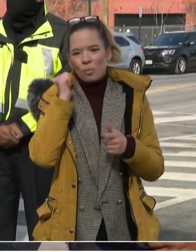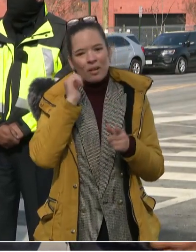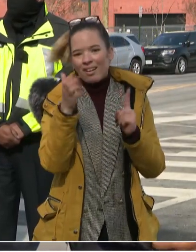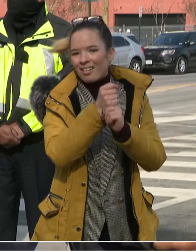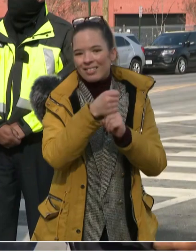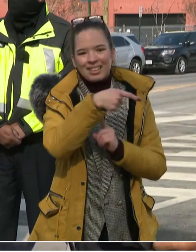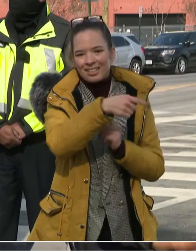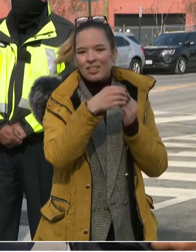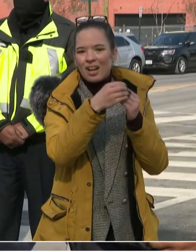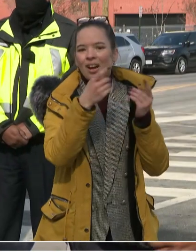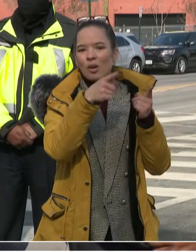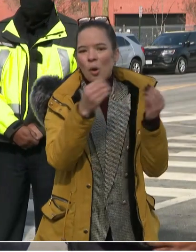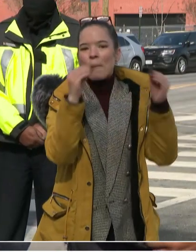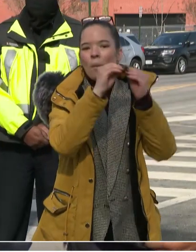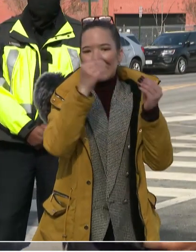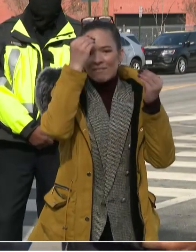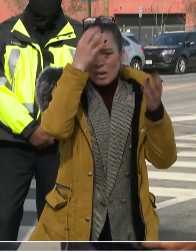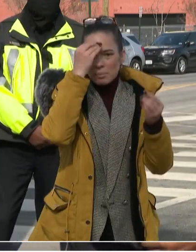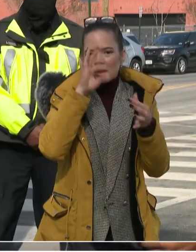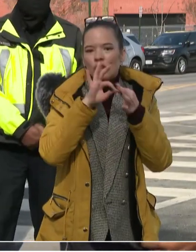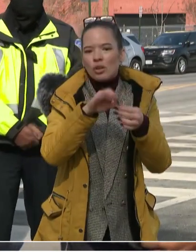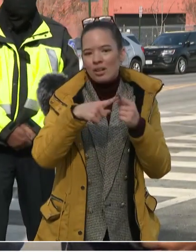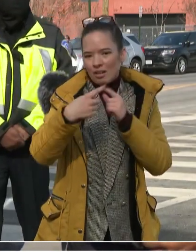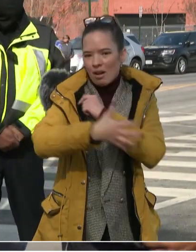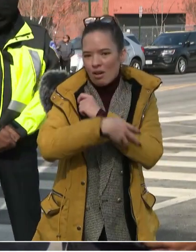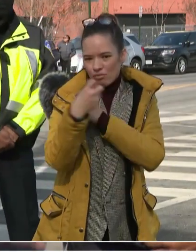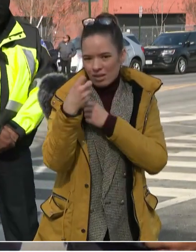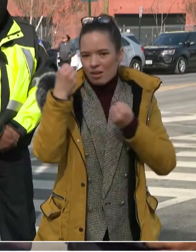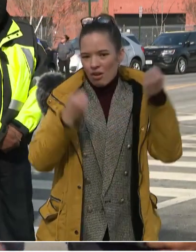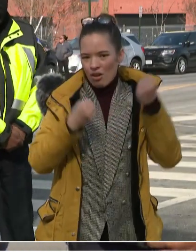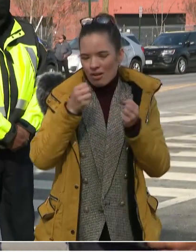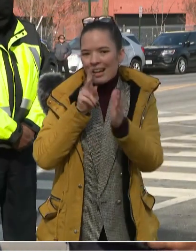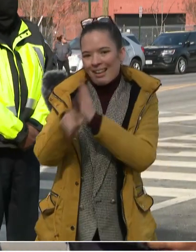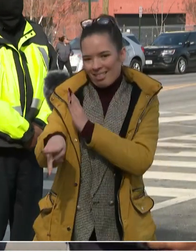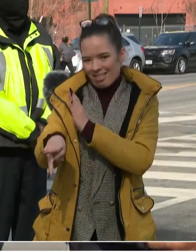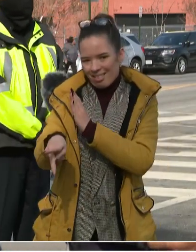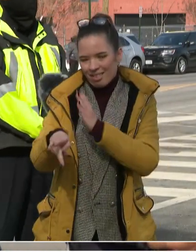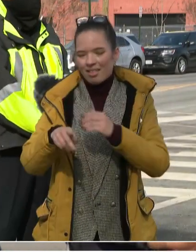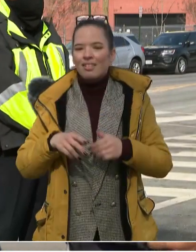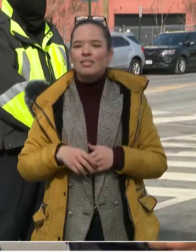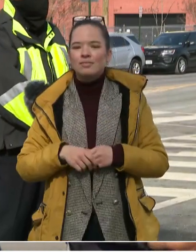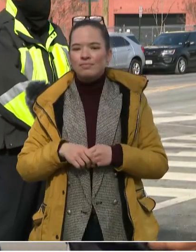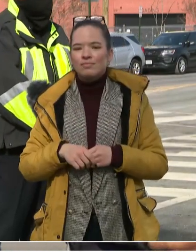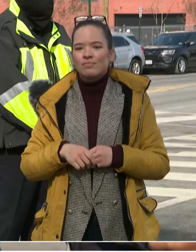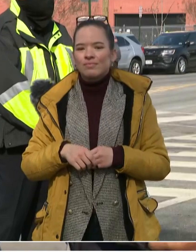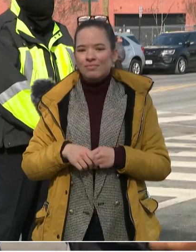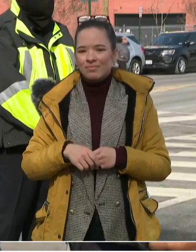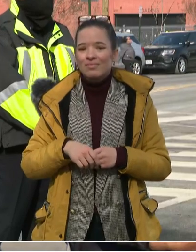more information involving homicides. That's where the projection goes, carjackings to homicide.